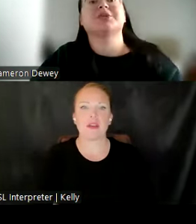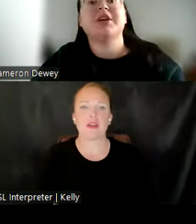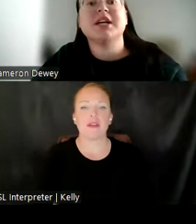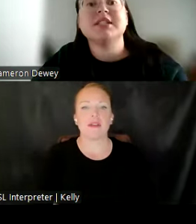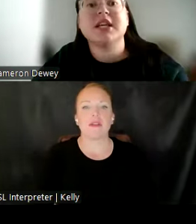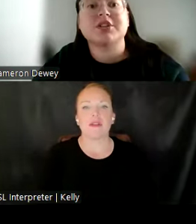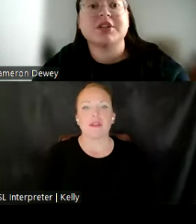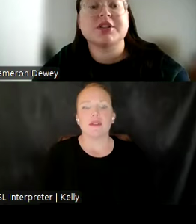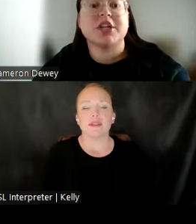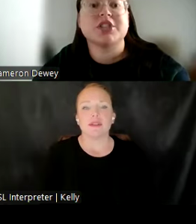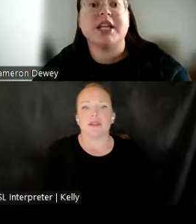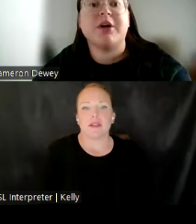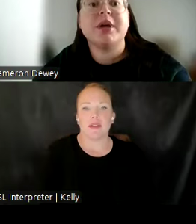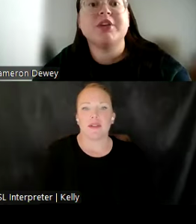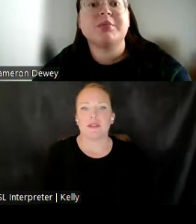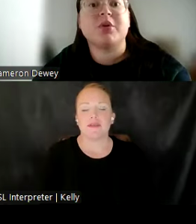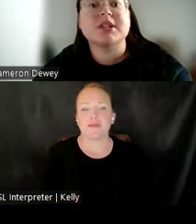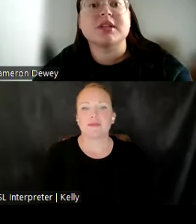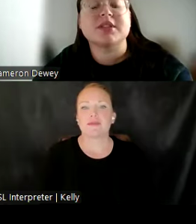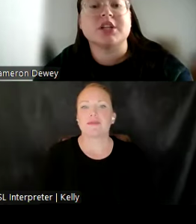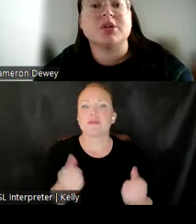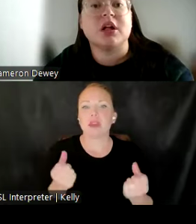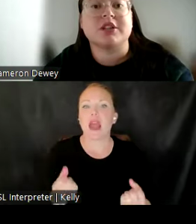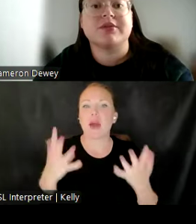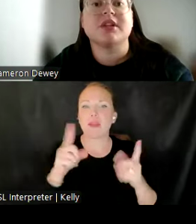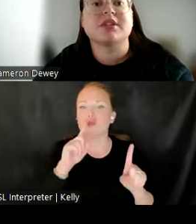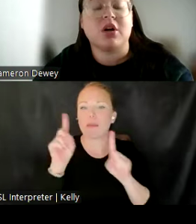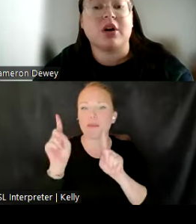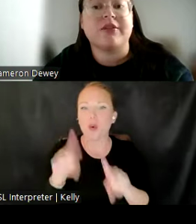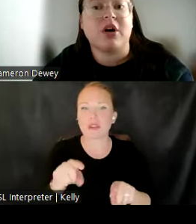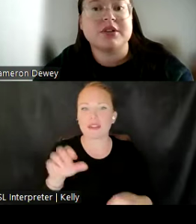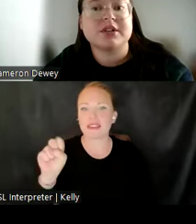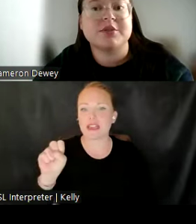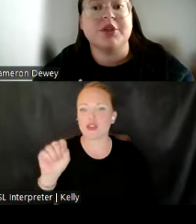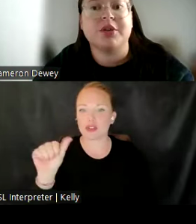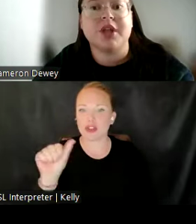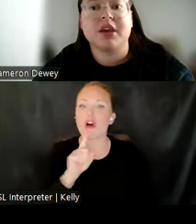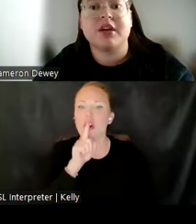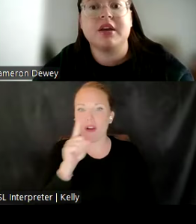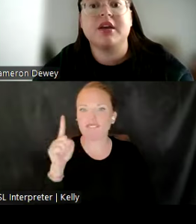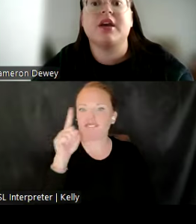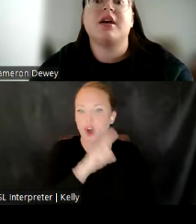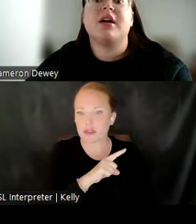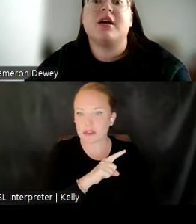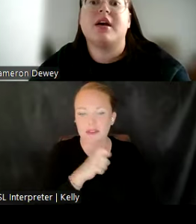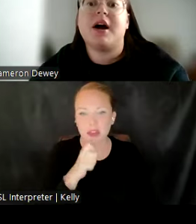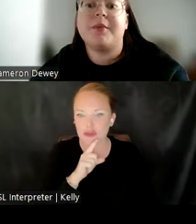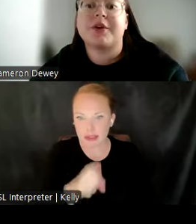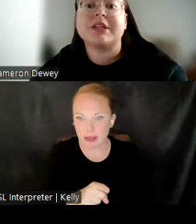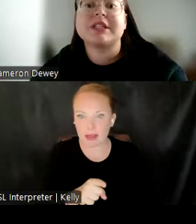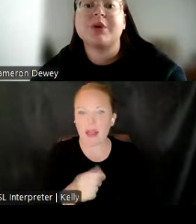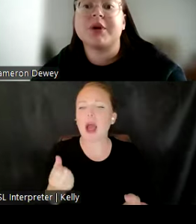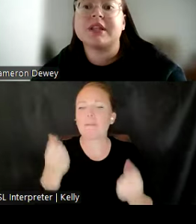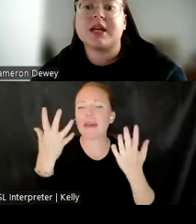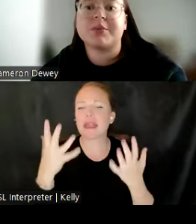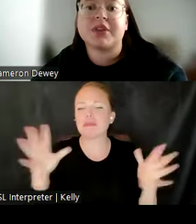where I just want you guys to answer this question. How many reports of sexual assault are false, do you think? The